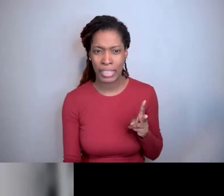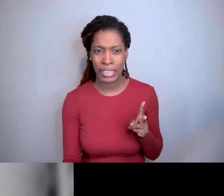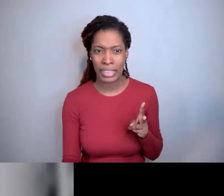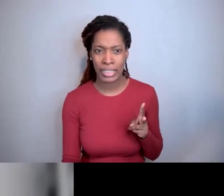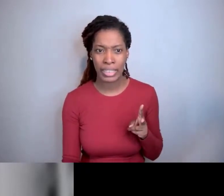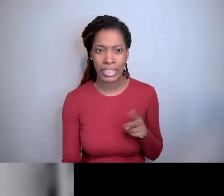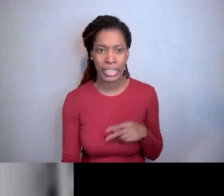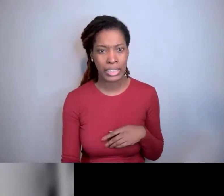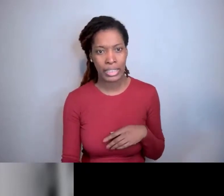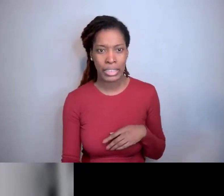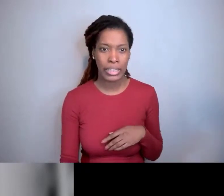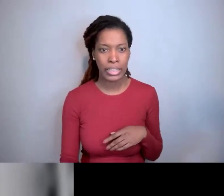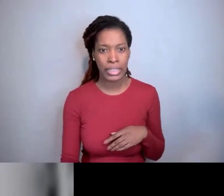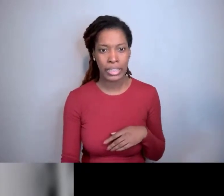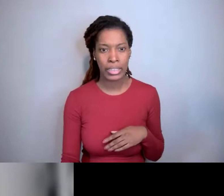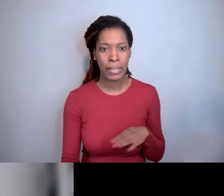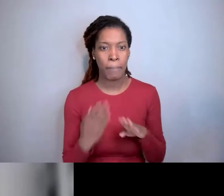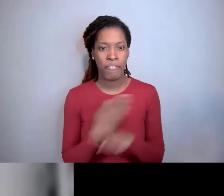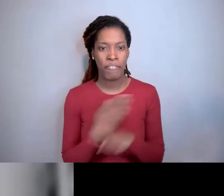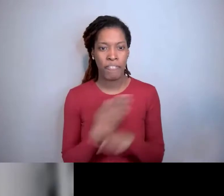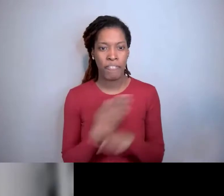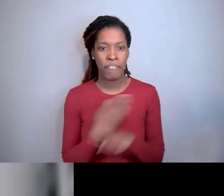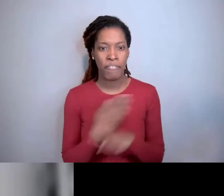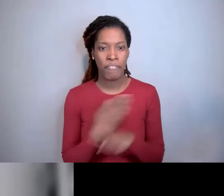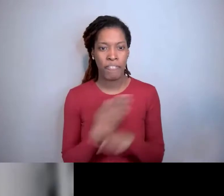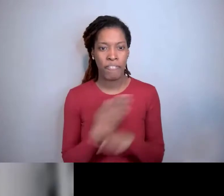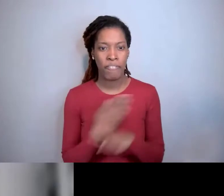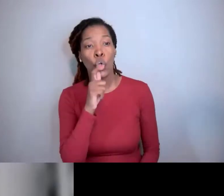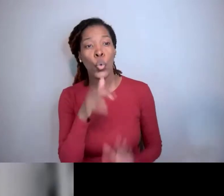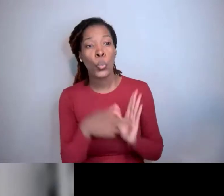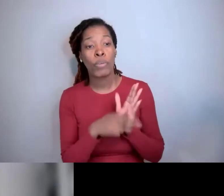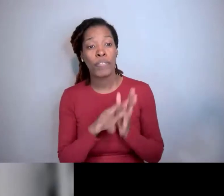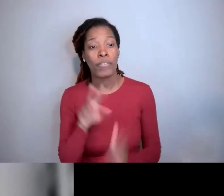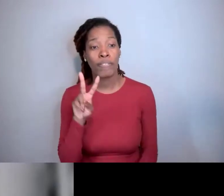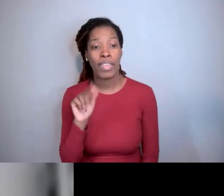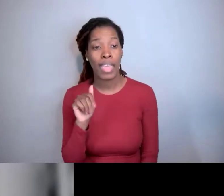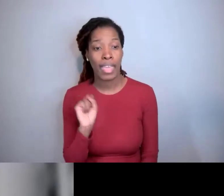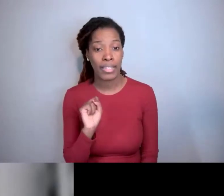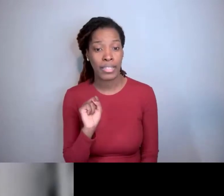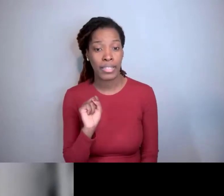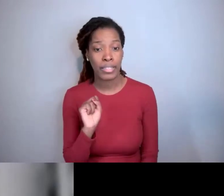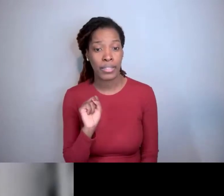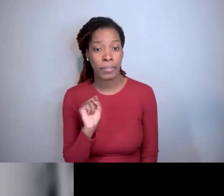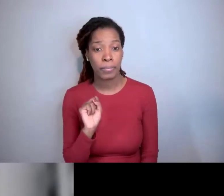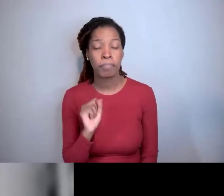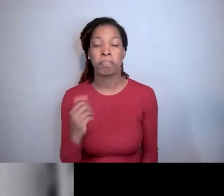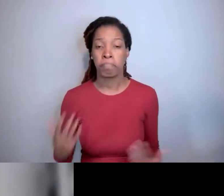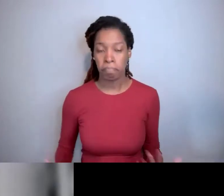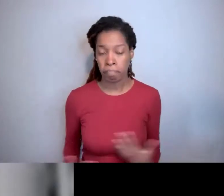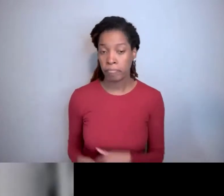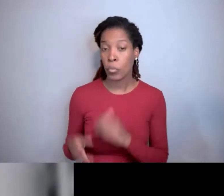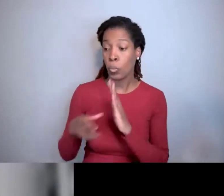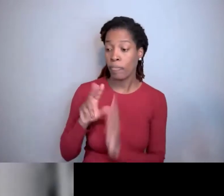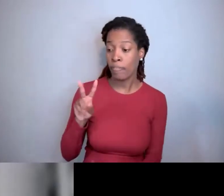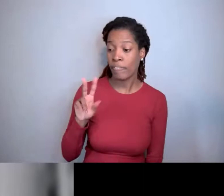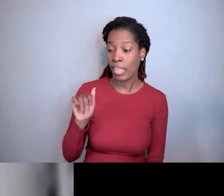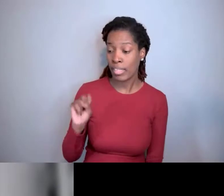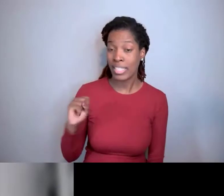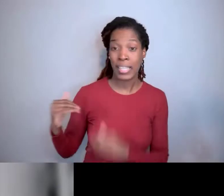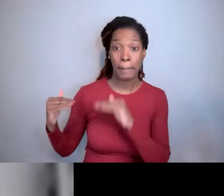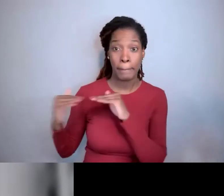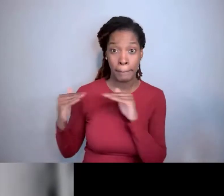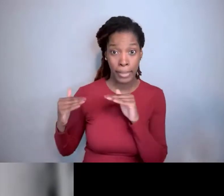up. Quickly, who reviews the VAS? So the VAS goes, the peer reviewers do that